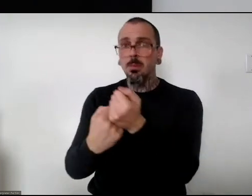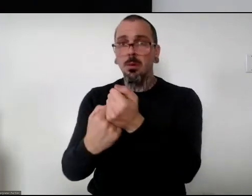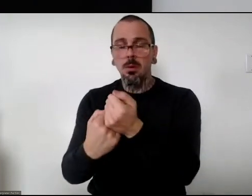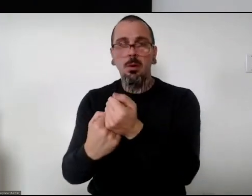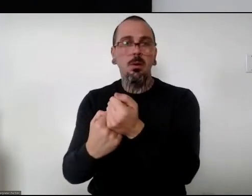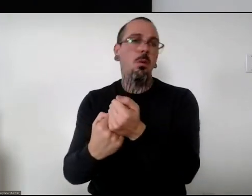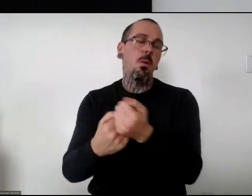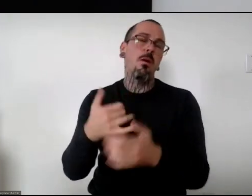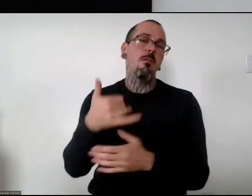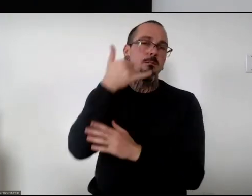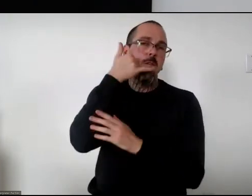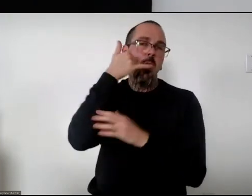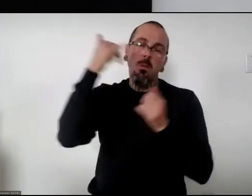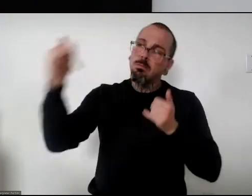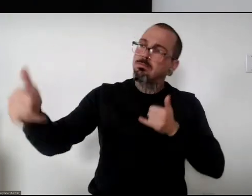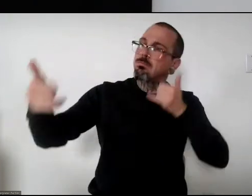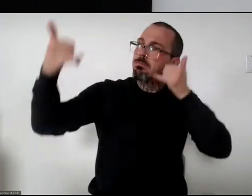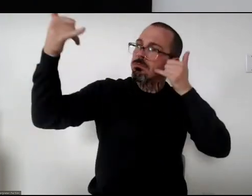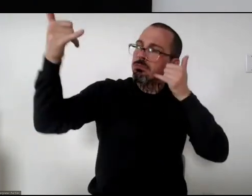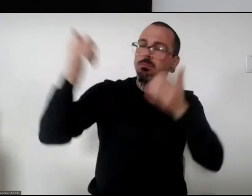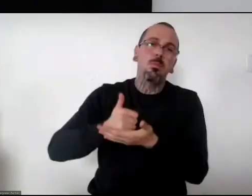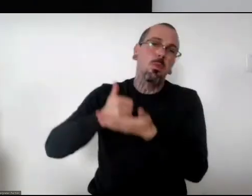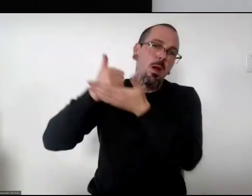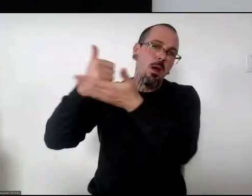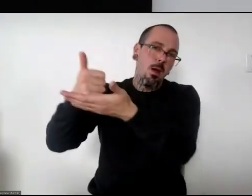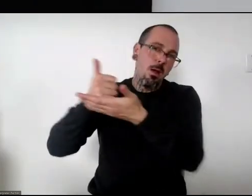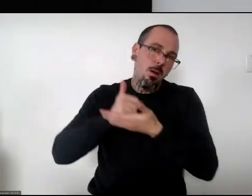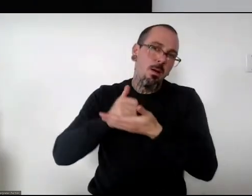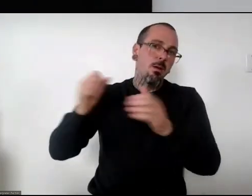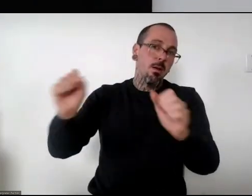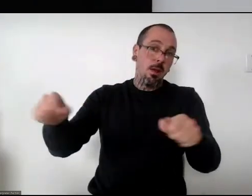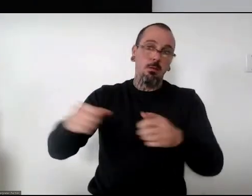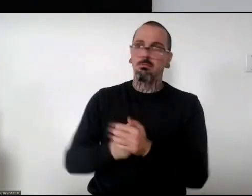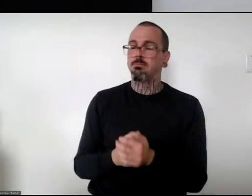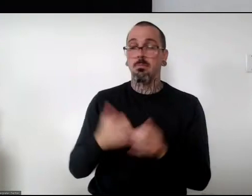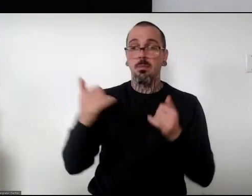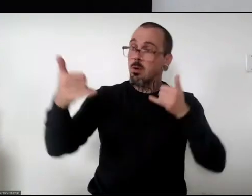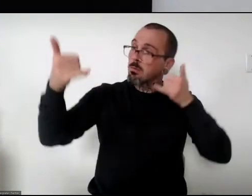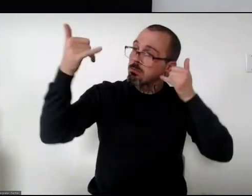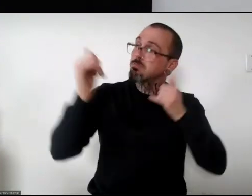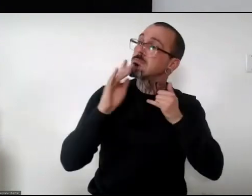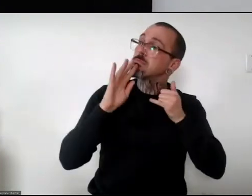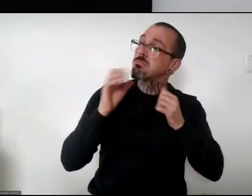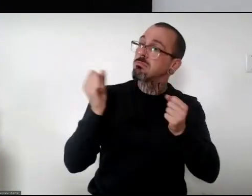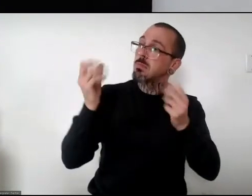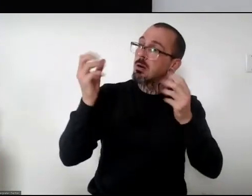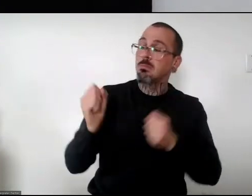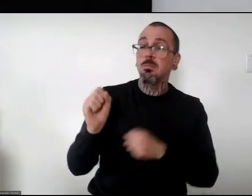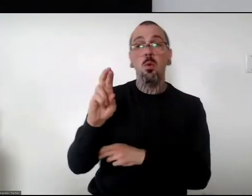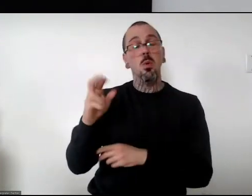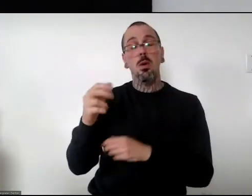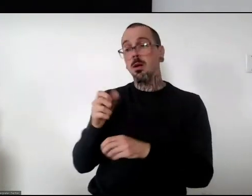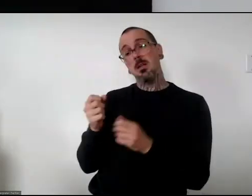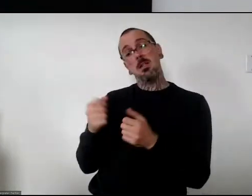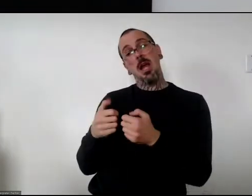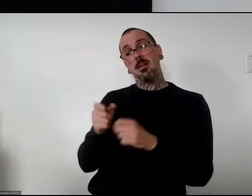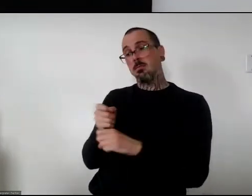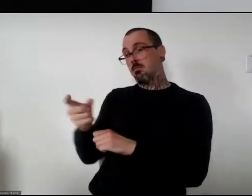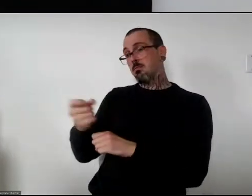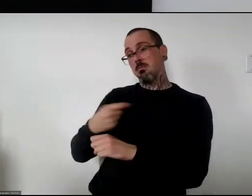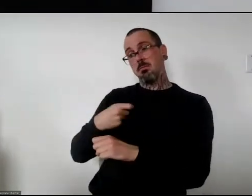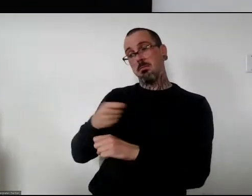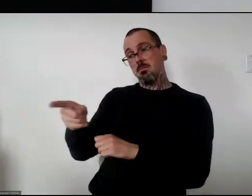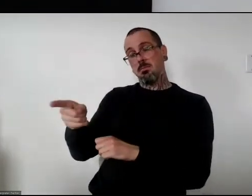and Labrador, which provides immediate phone or text support to those who are experiencing domestic violence or